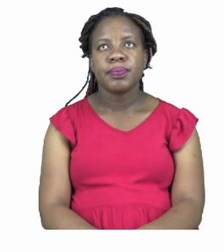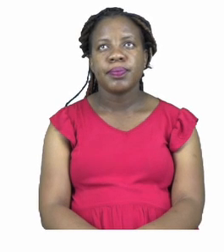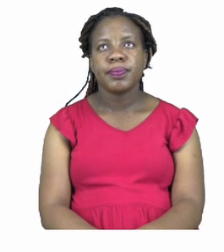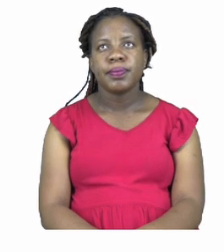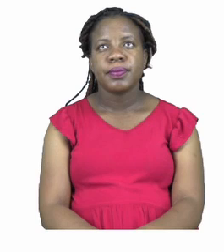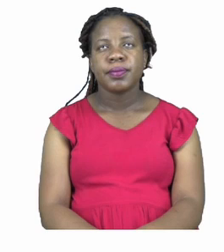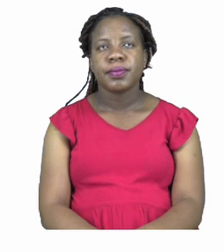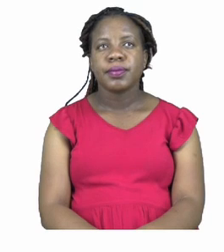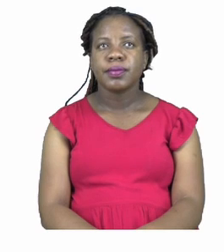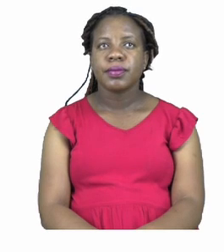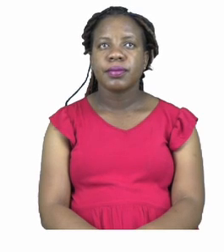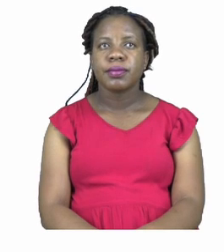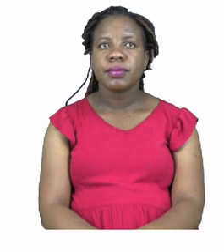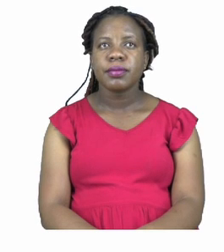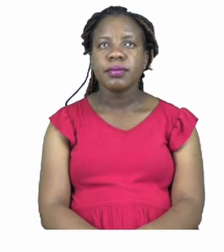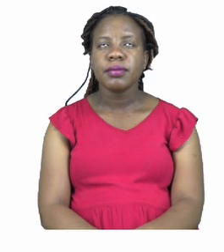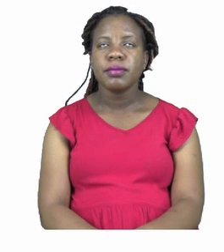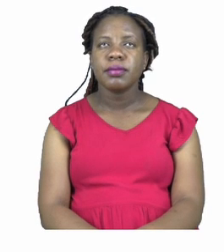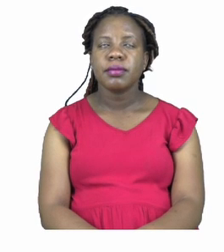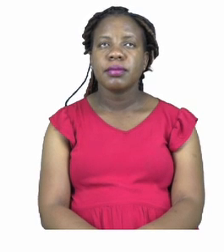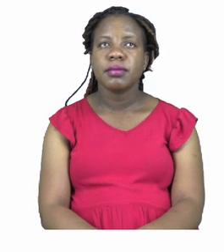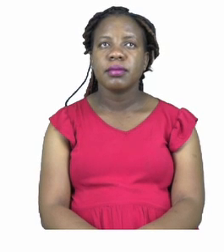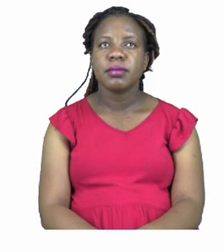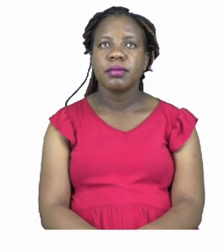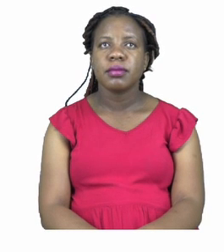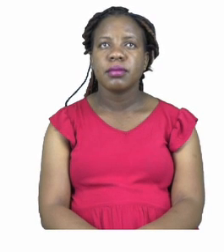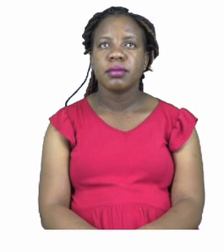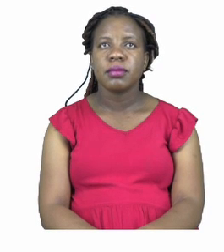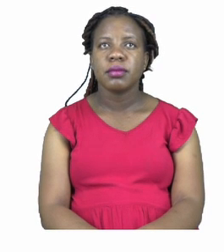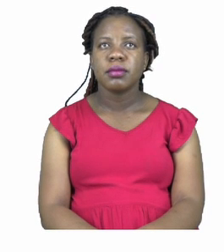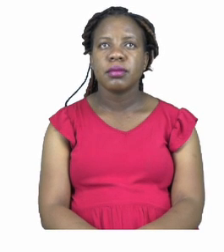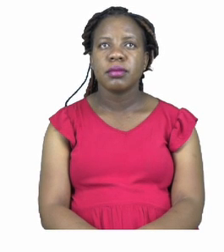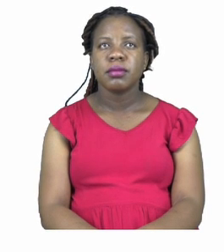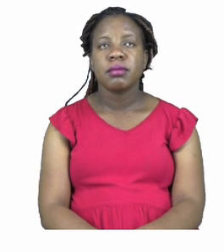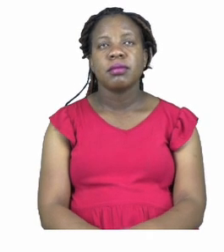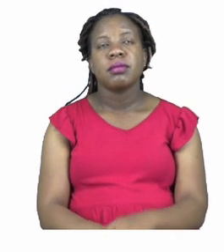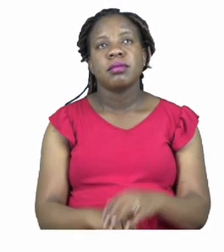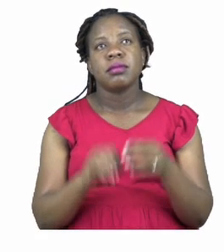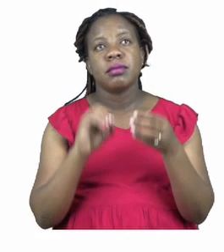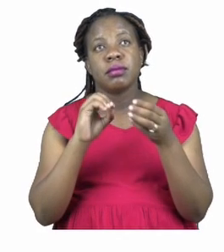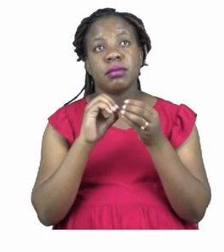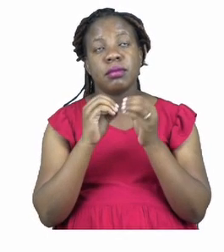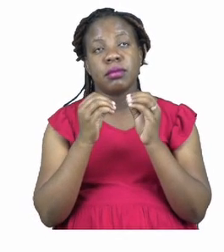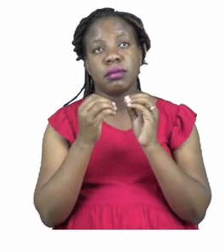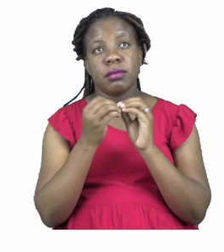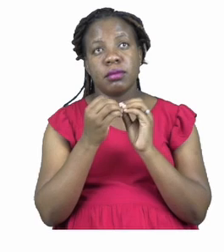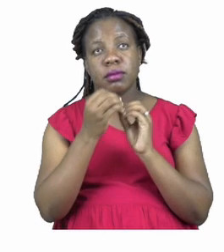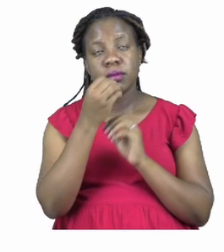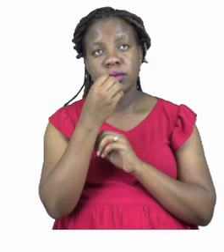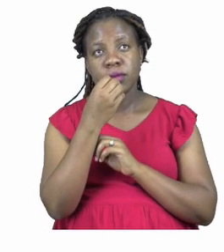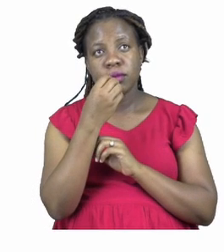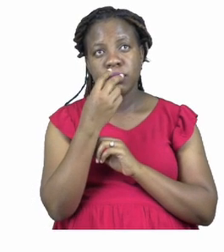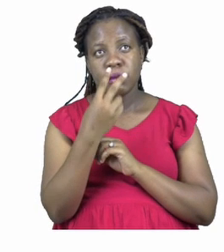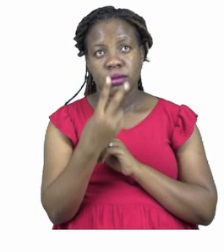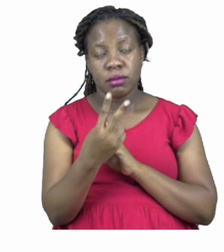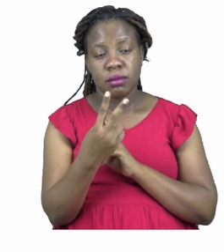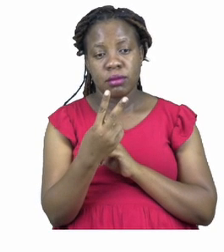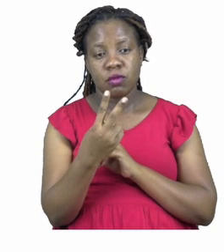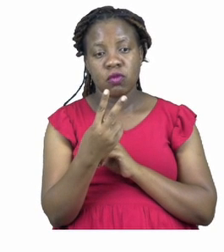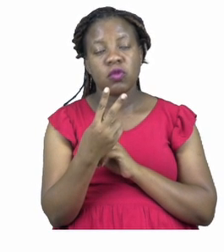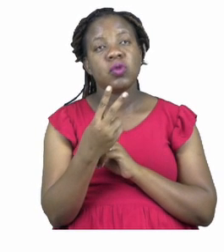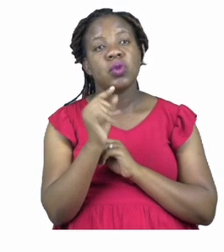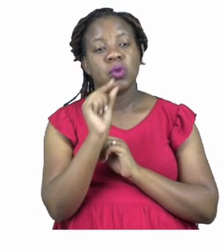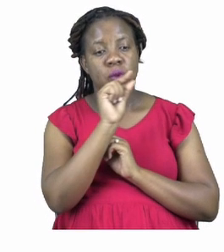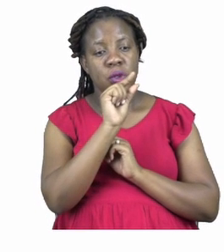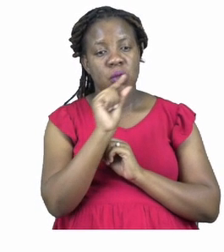before we do that, let's remember for number 2, we need to rearrange the letters to make a word. And then from those words,